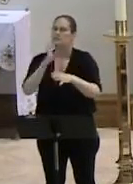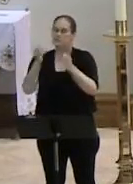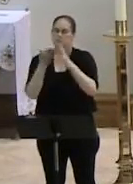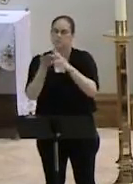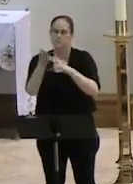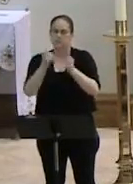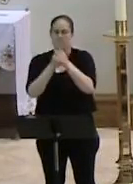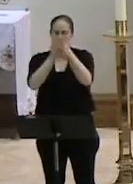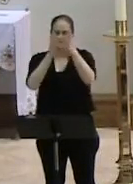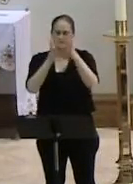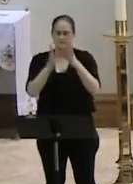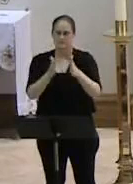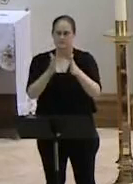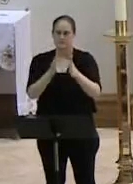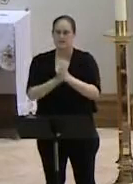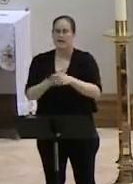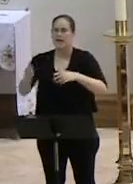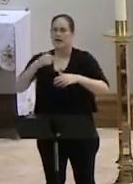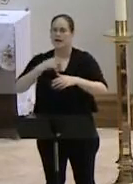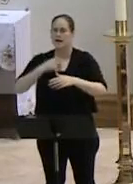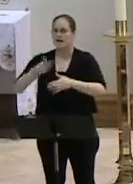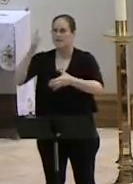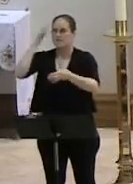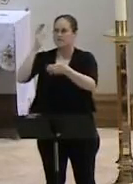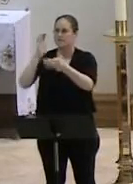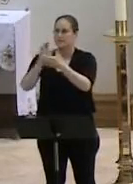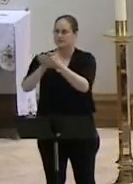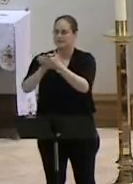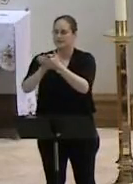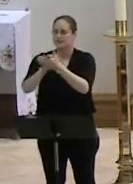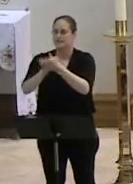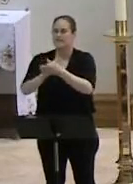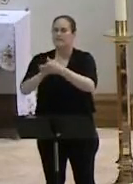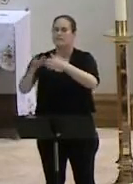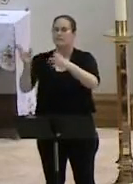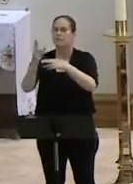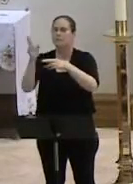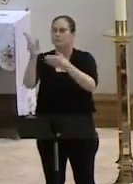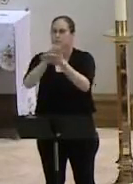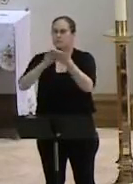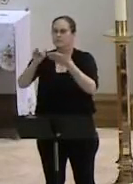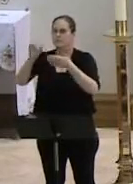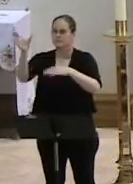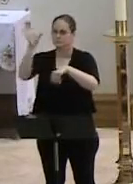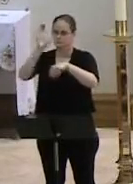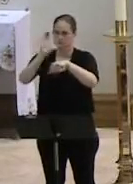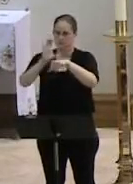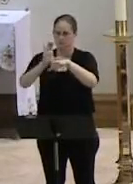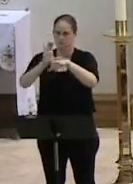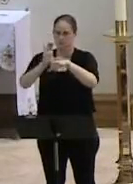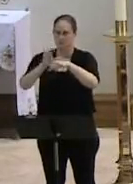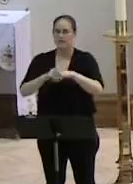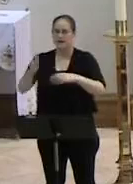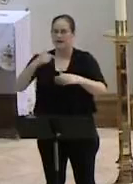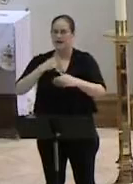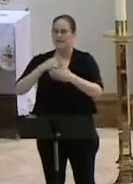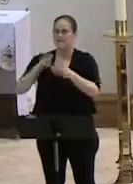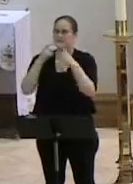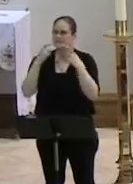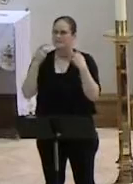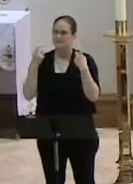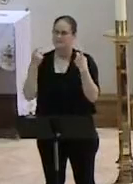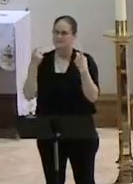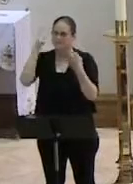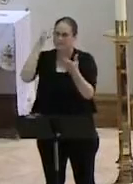prophets. I believe in one holy, Catholic, and apostolic church. I confess one baptism for the forgiveness